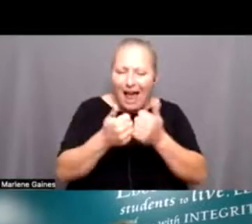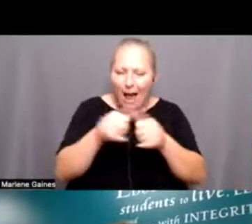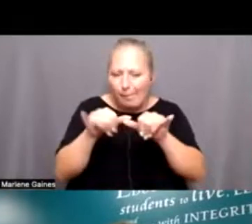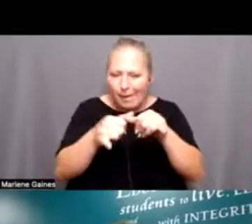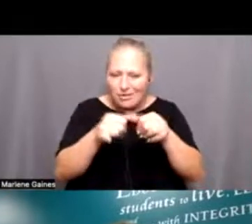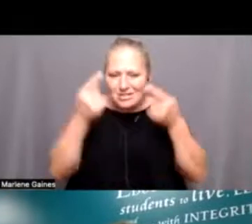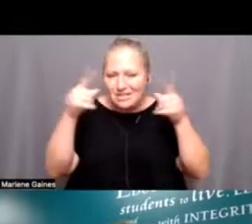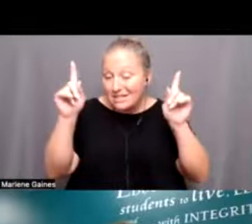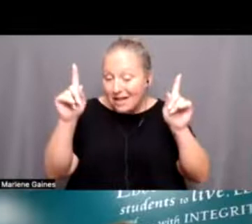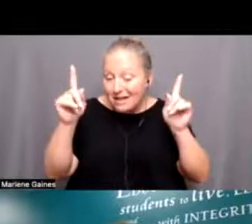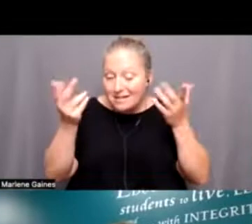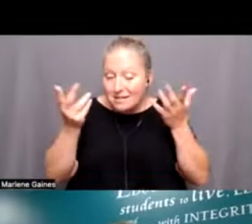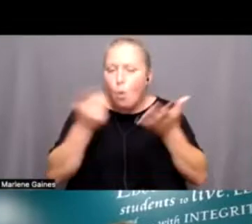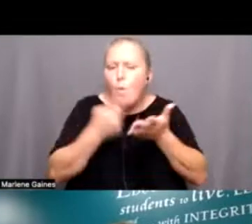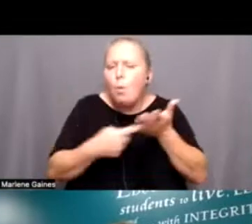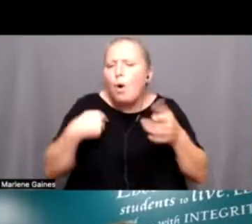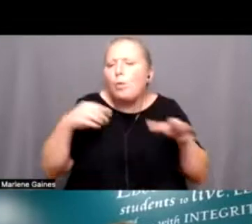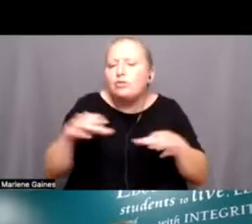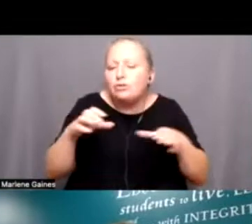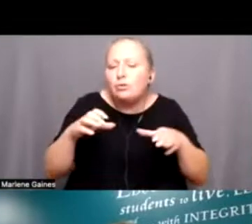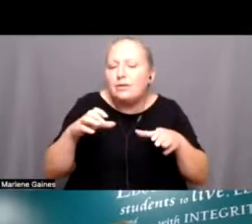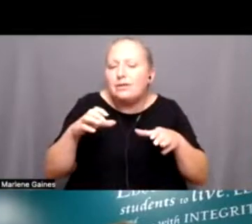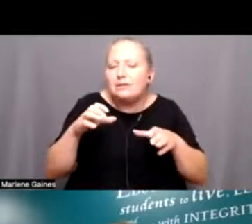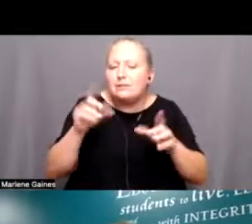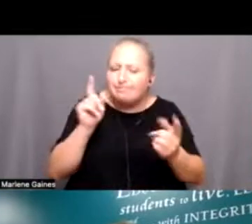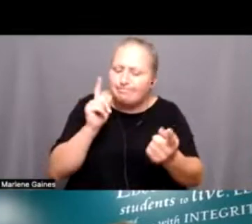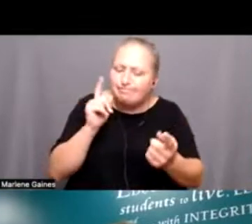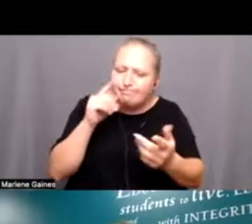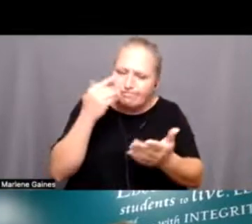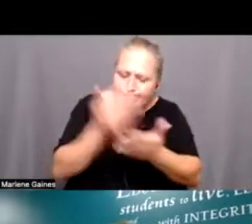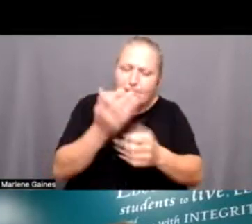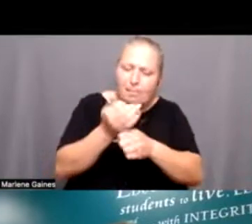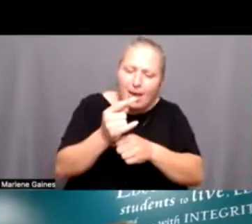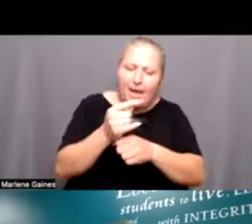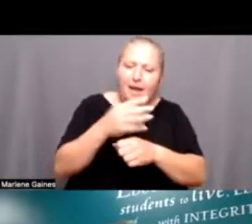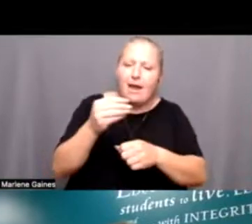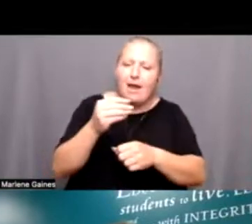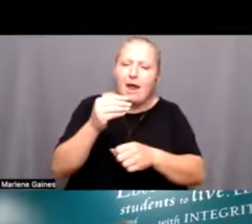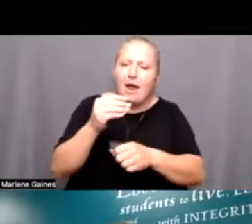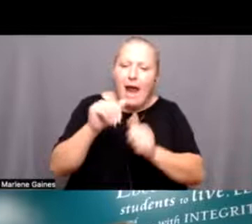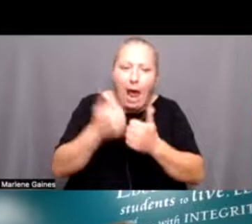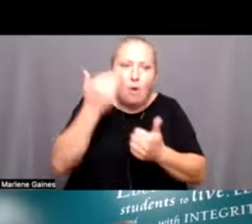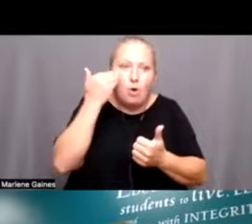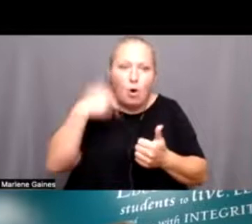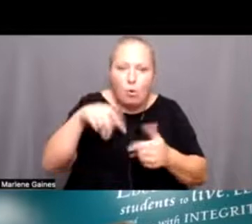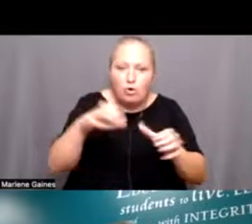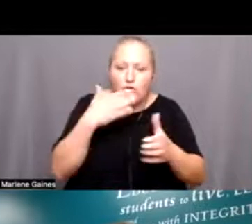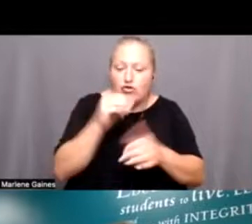success, but what are we doing to get there, and then how will we know that we've done a good job, and how will we make modifications?